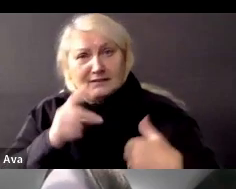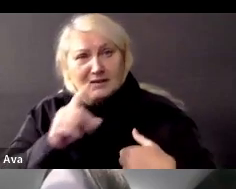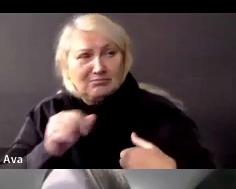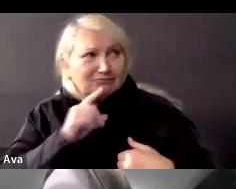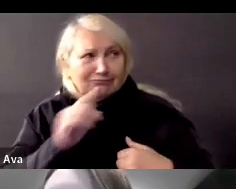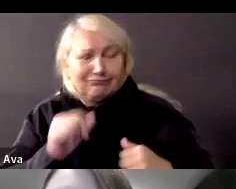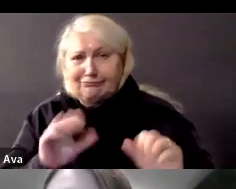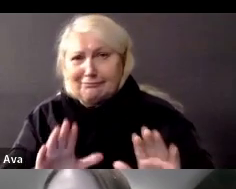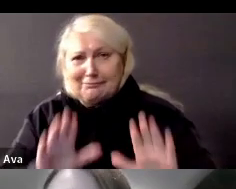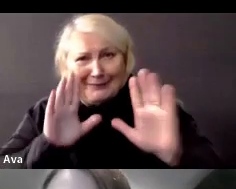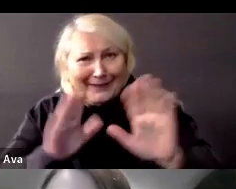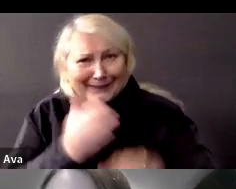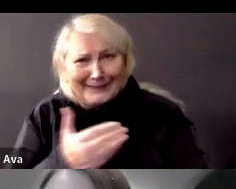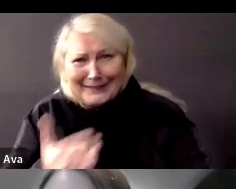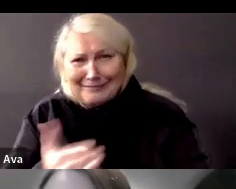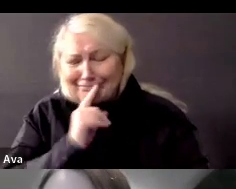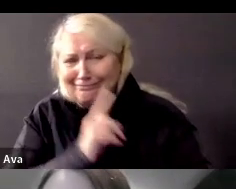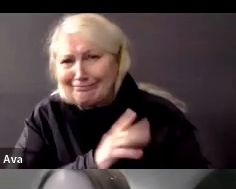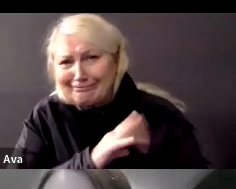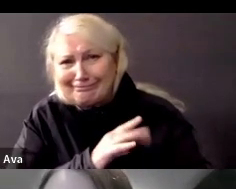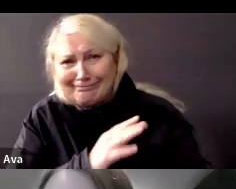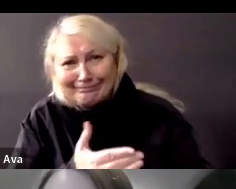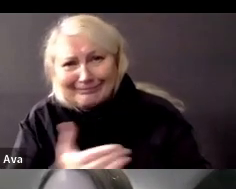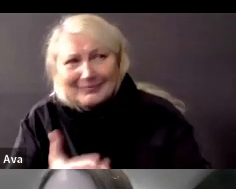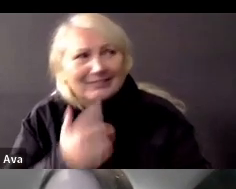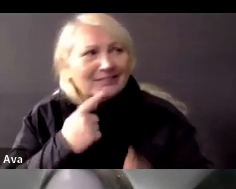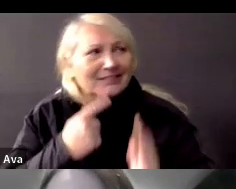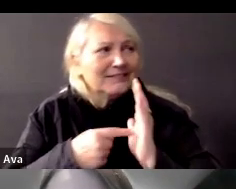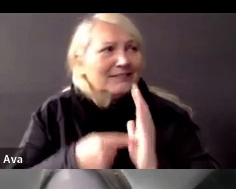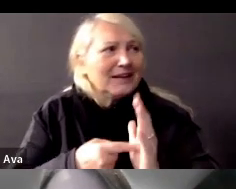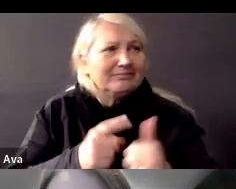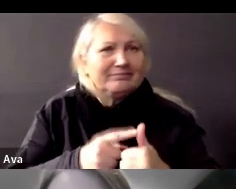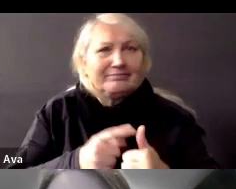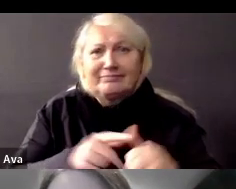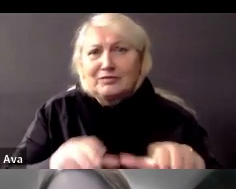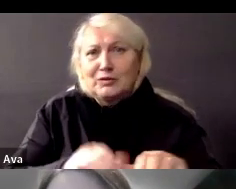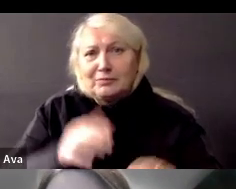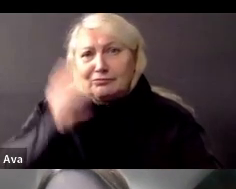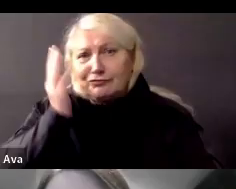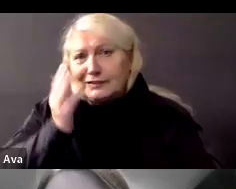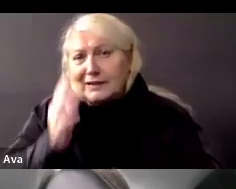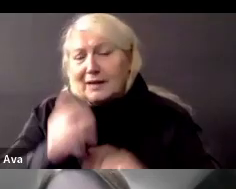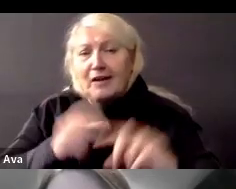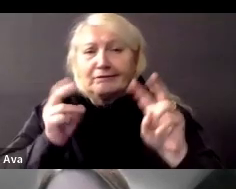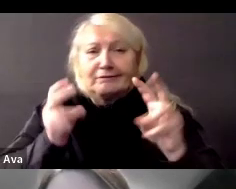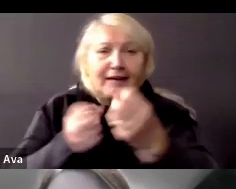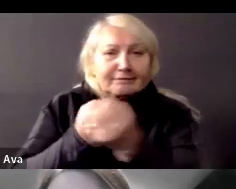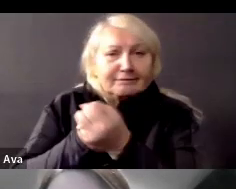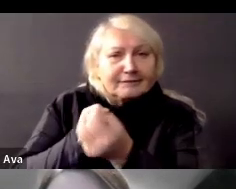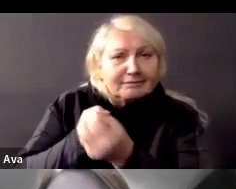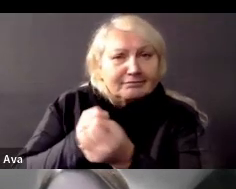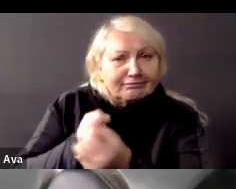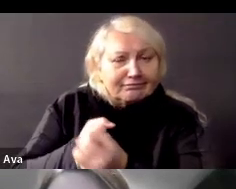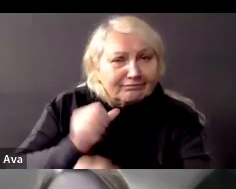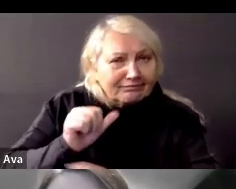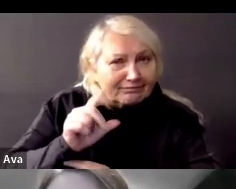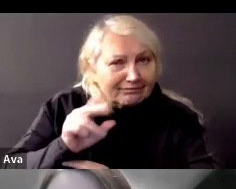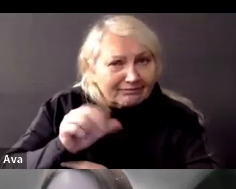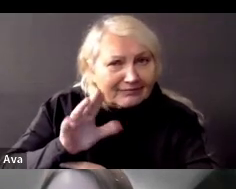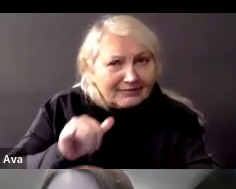and awesome things like doing presentations about advocacy, speaking